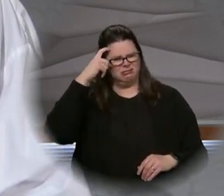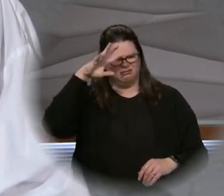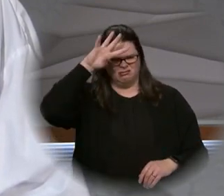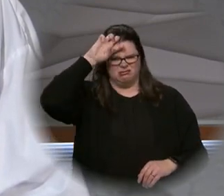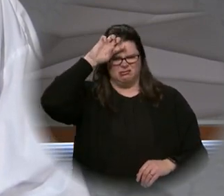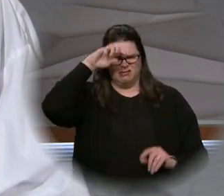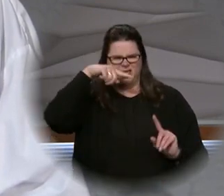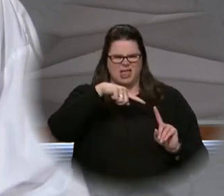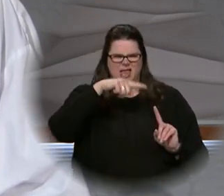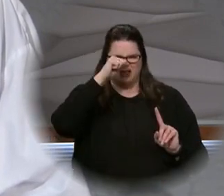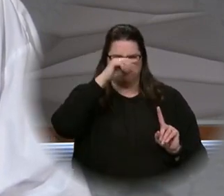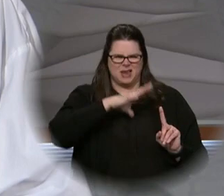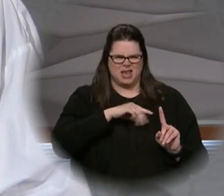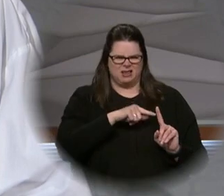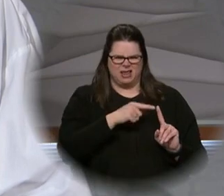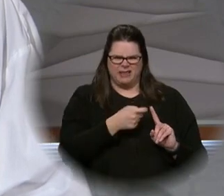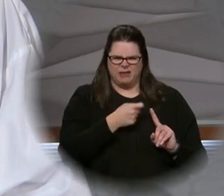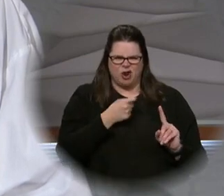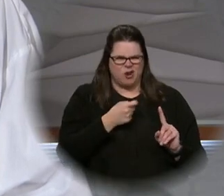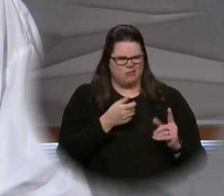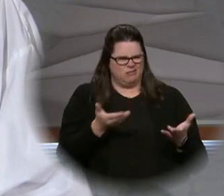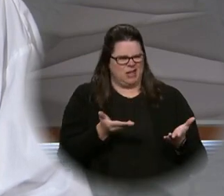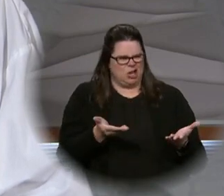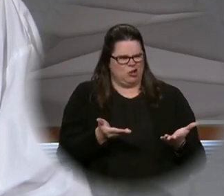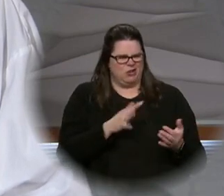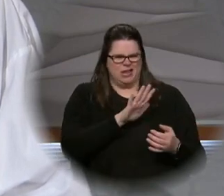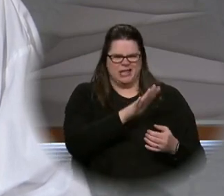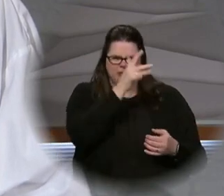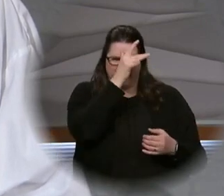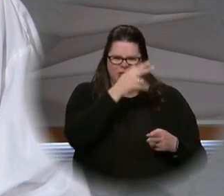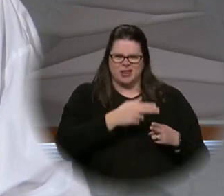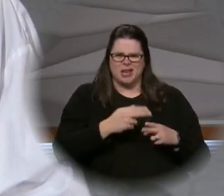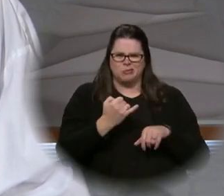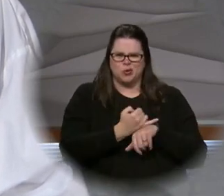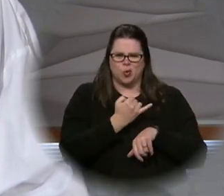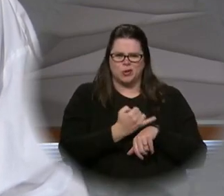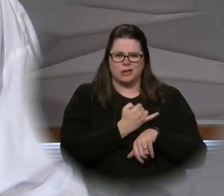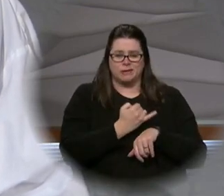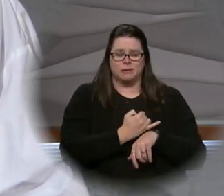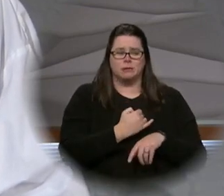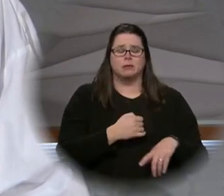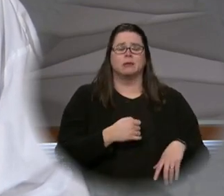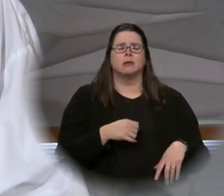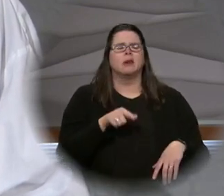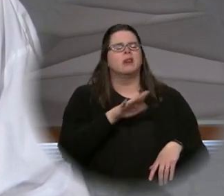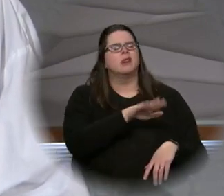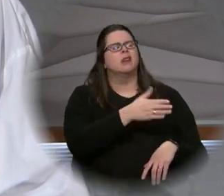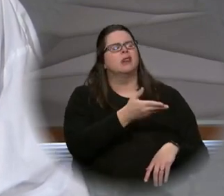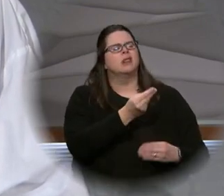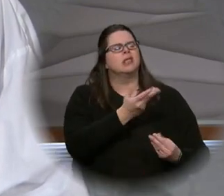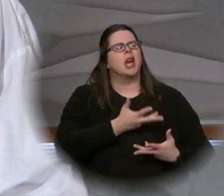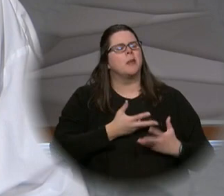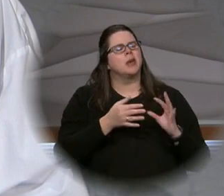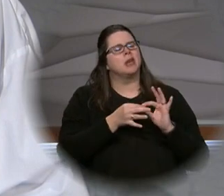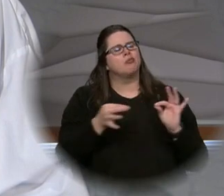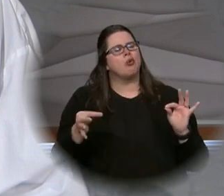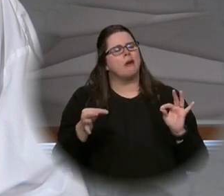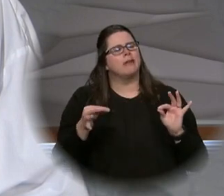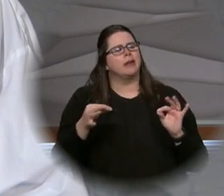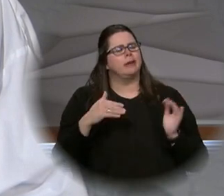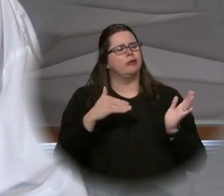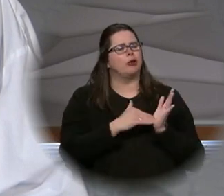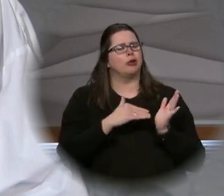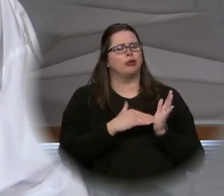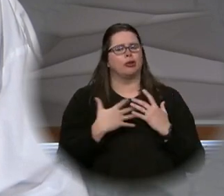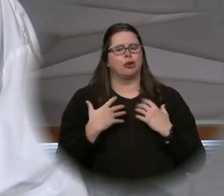the son of Joseph?" He said to them, "Surely you will quote me this proverb, 'Physician, cure